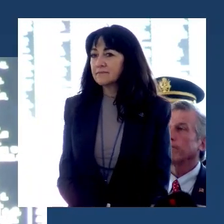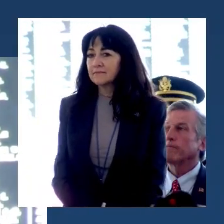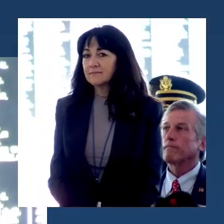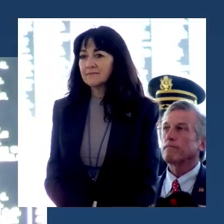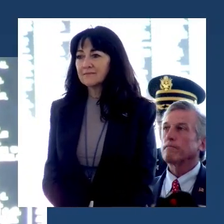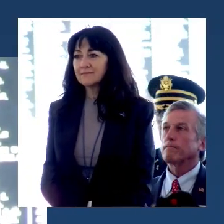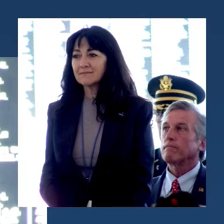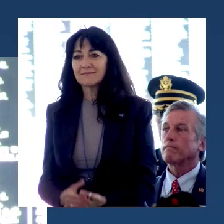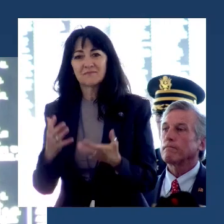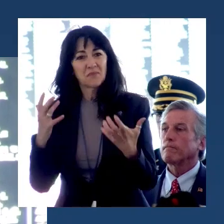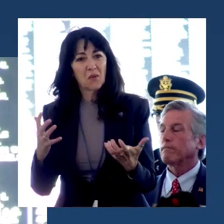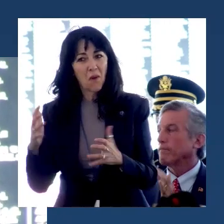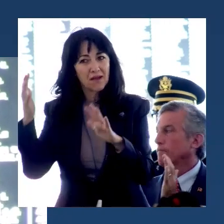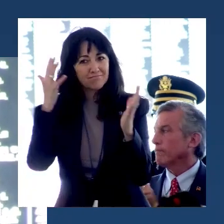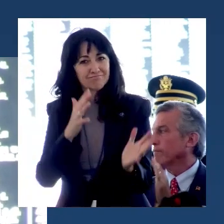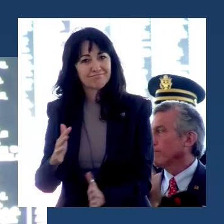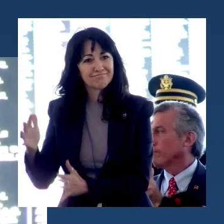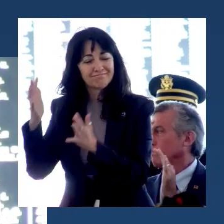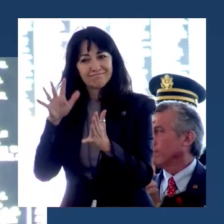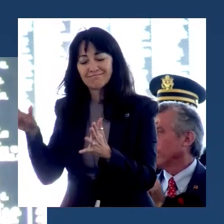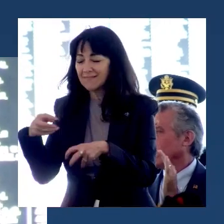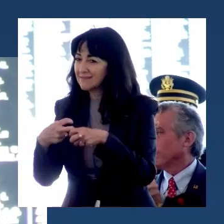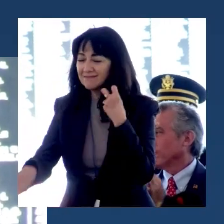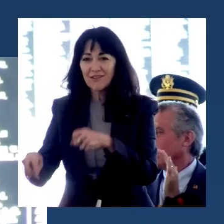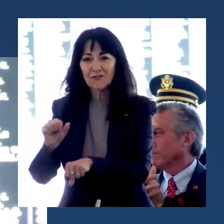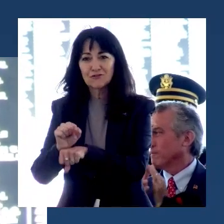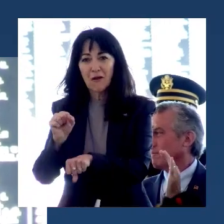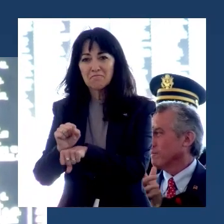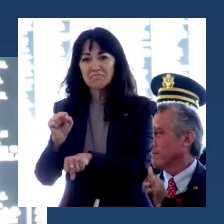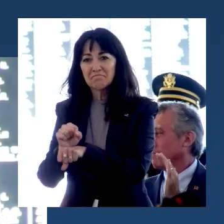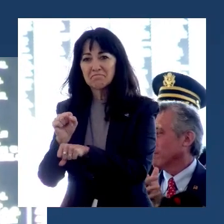Let's give Valerie a nice hand. She's got the toughest job of all.